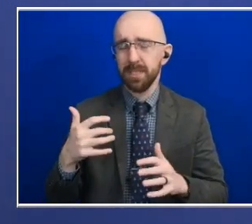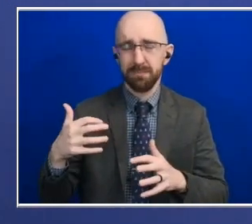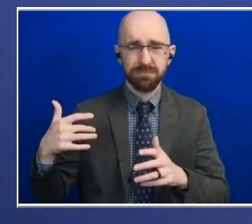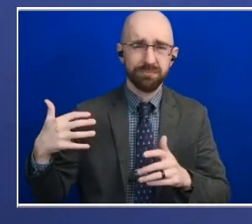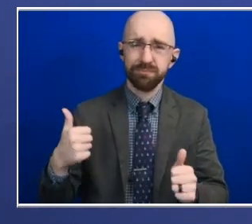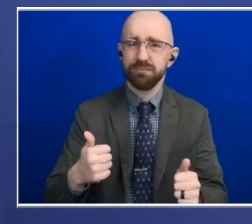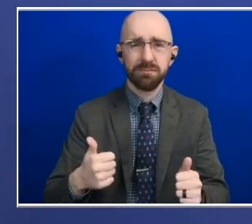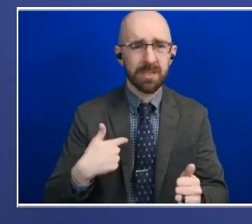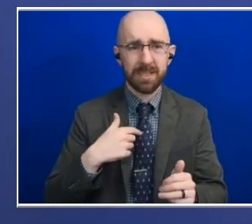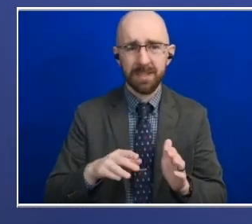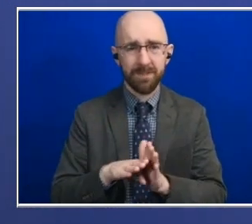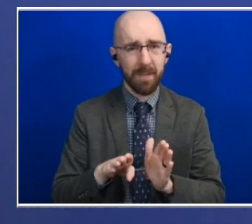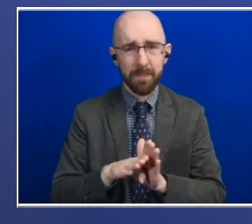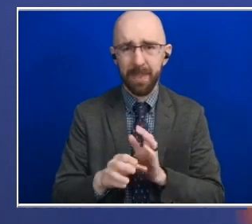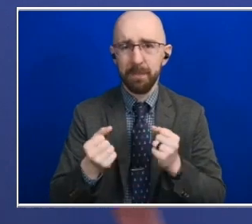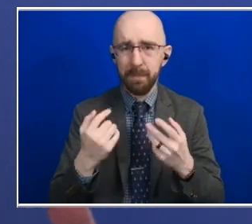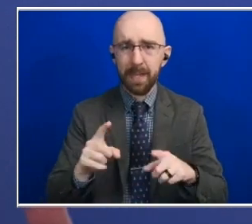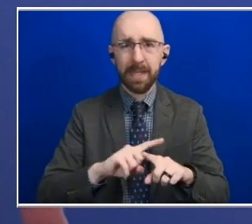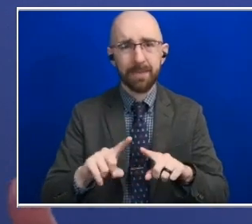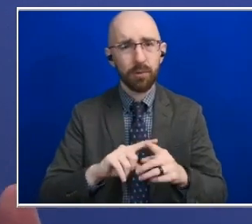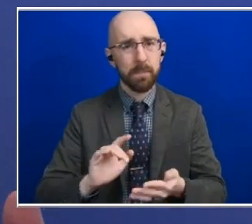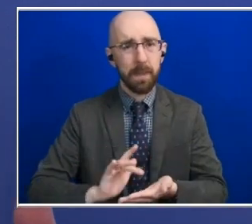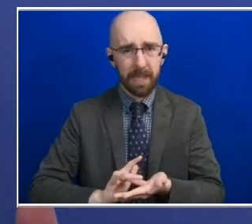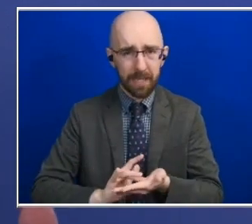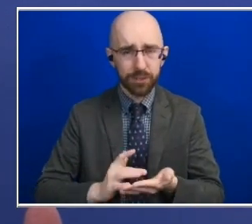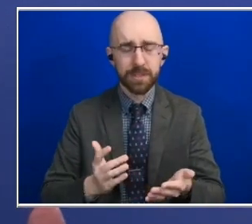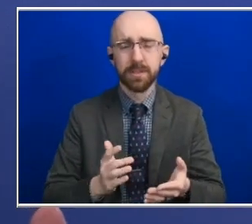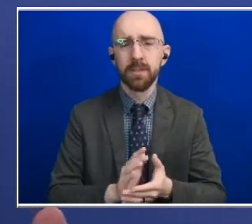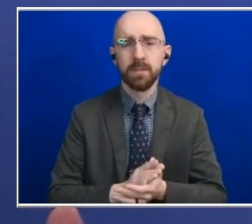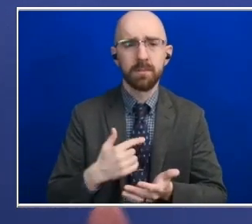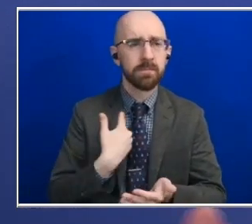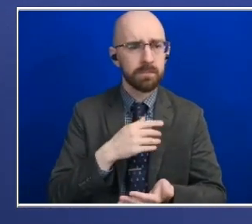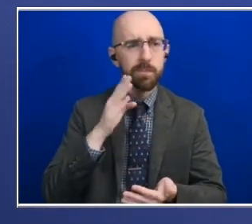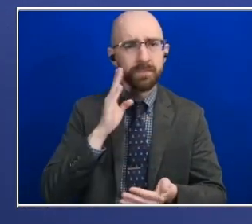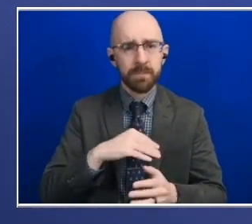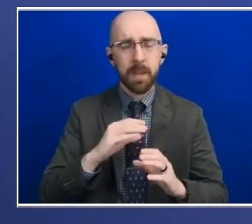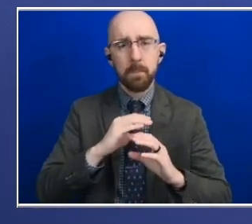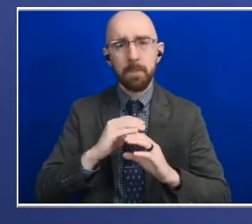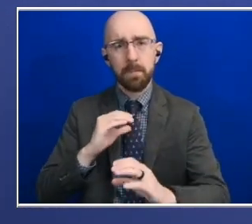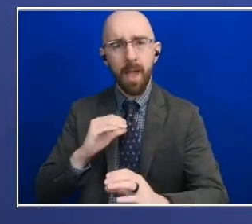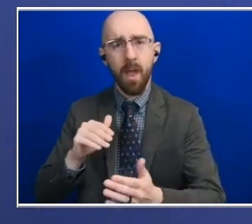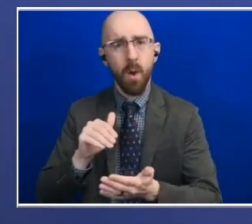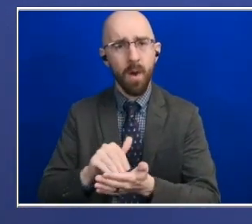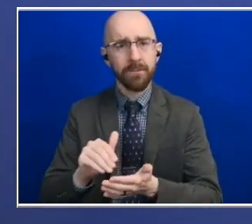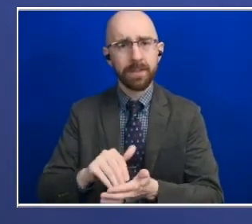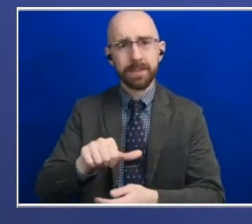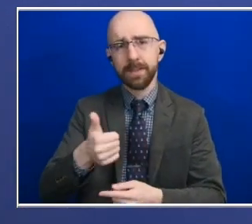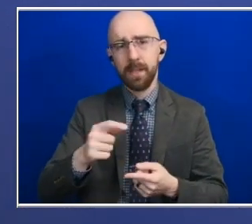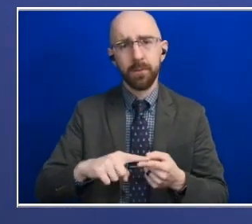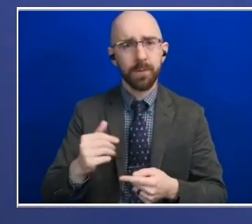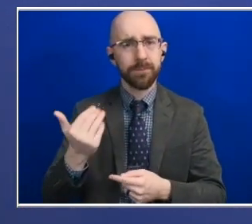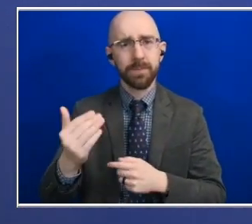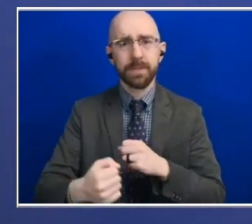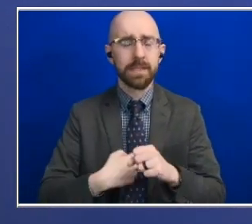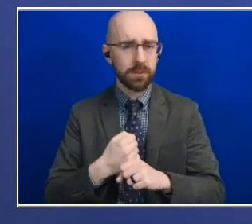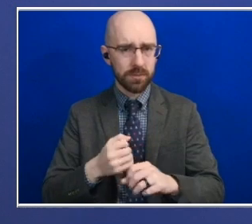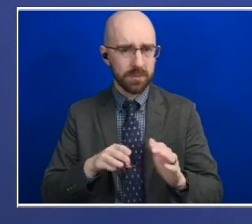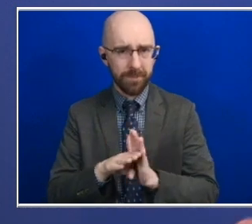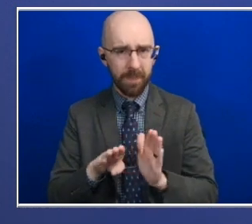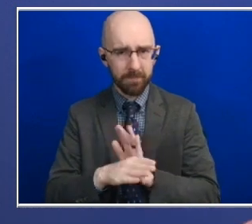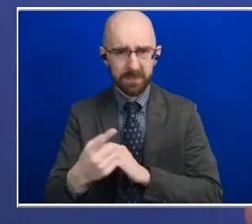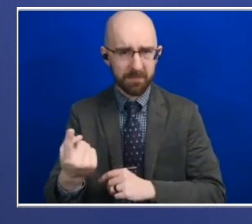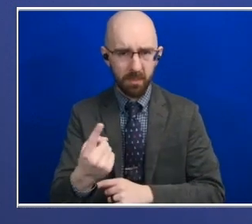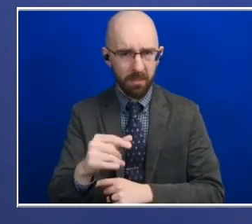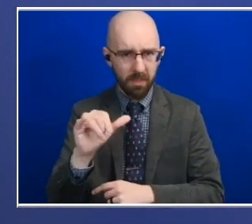lot of different medications, we know the pipeline often is 10 to 15 years to develop something like that. And so to